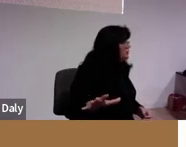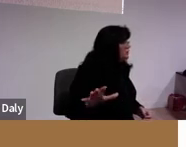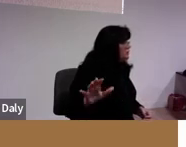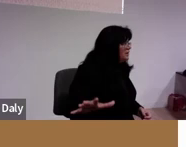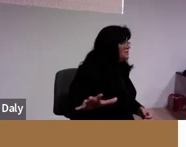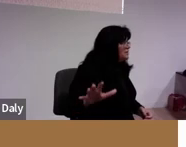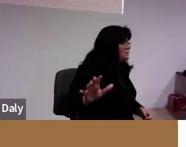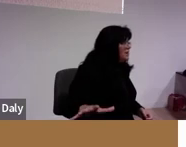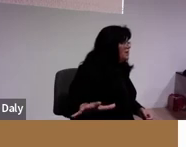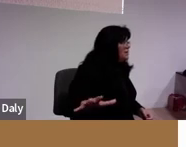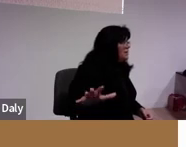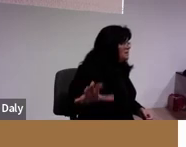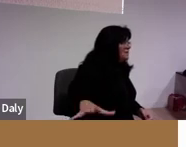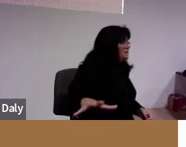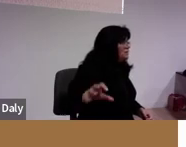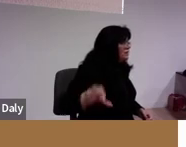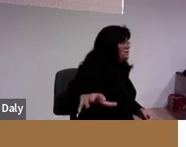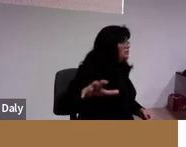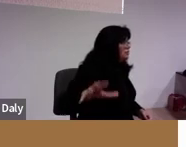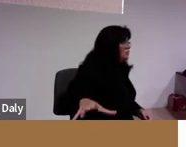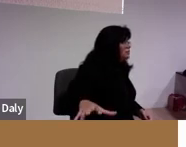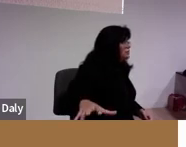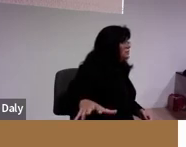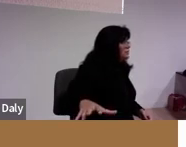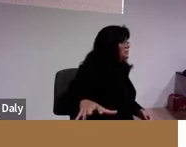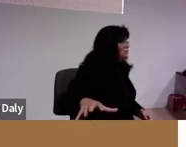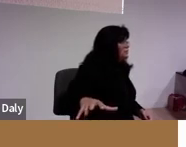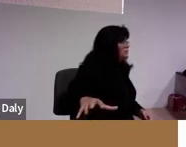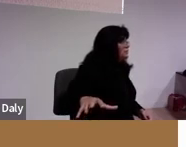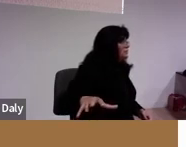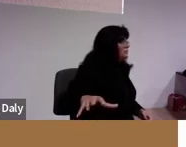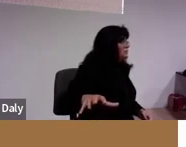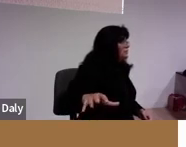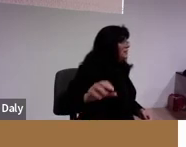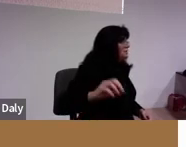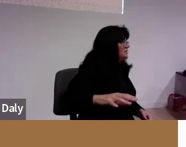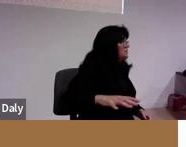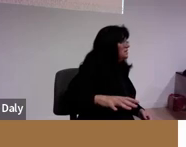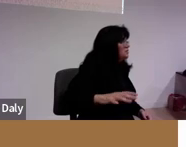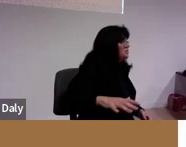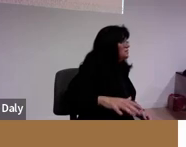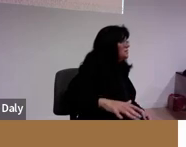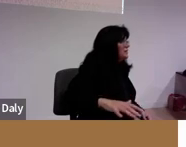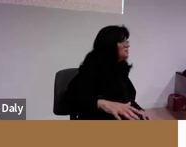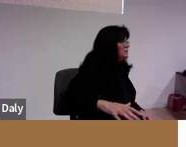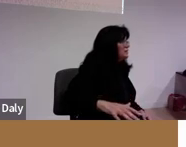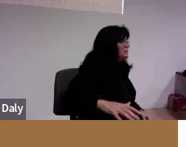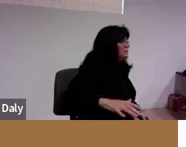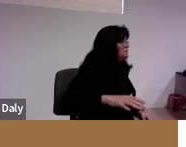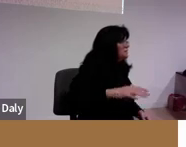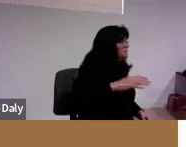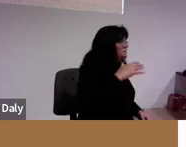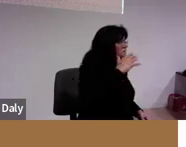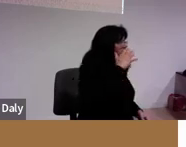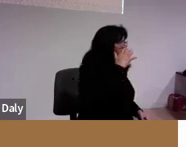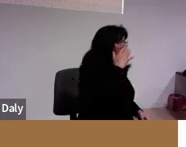overturn fallacies about the death of Aboriginal culture and the success of assimilation?